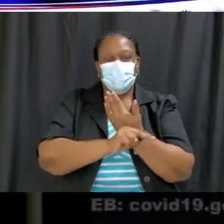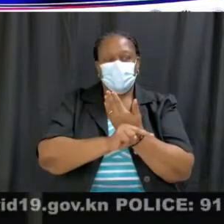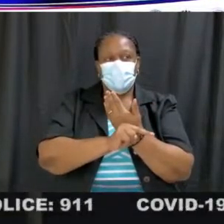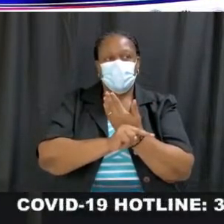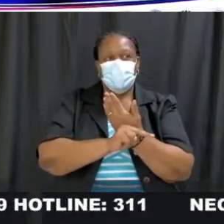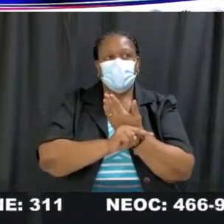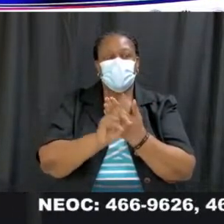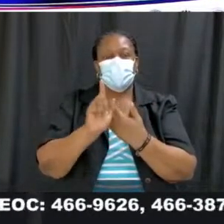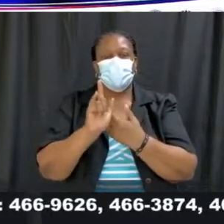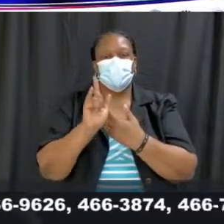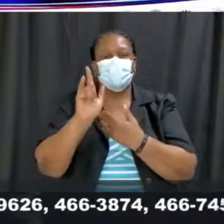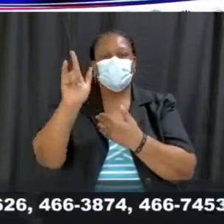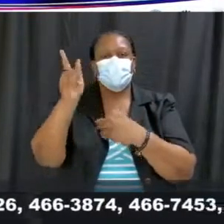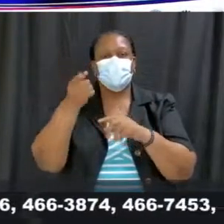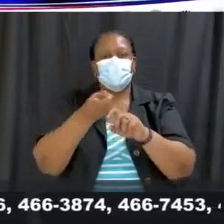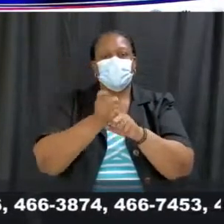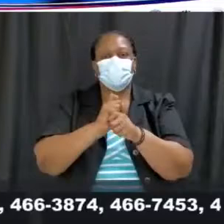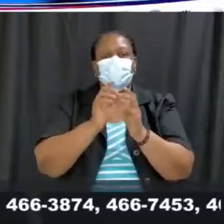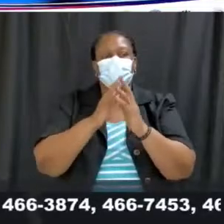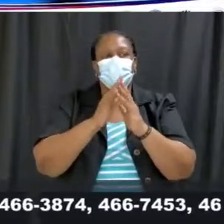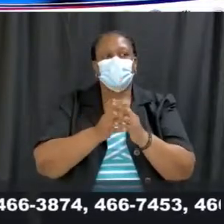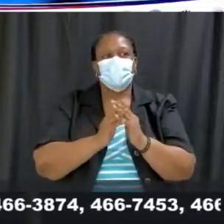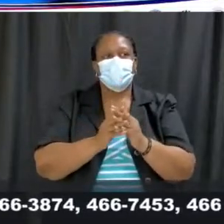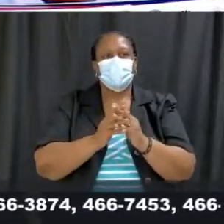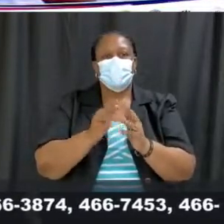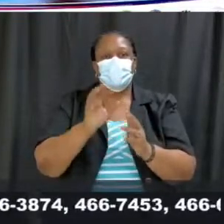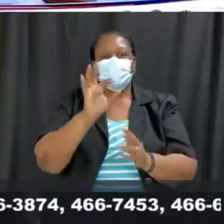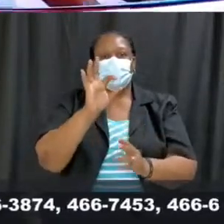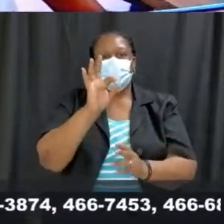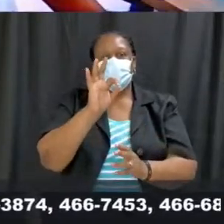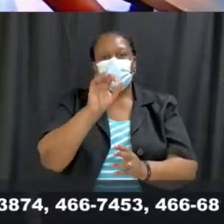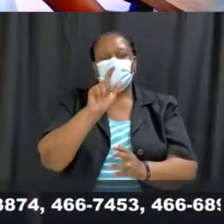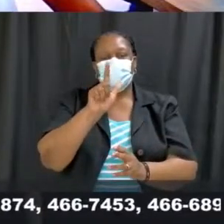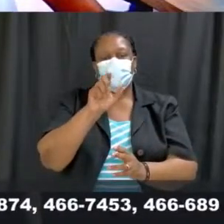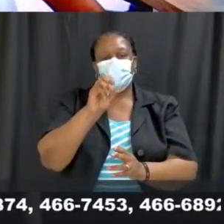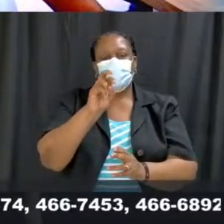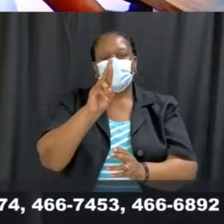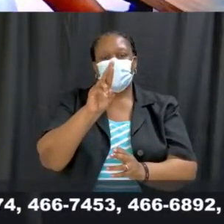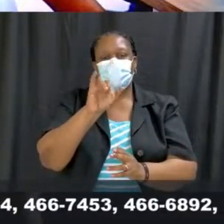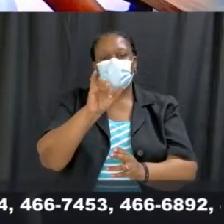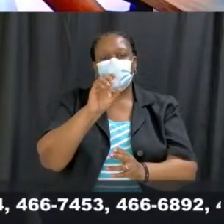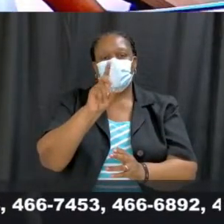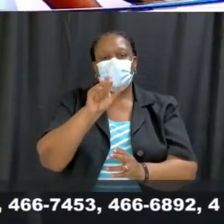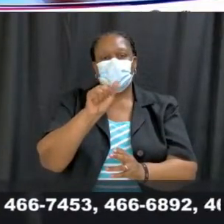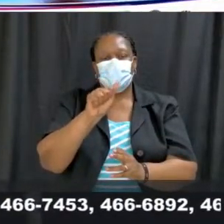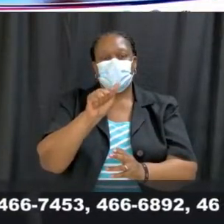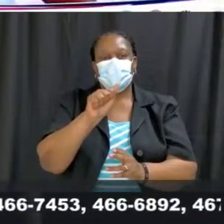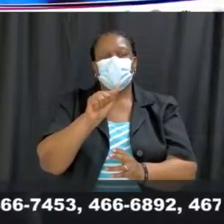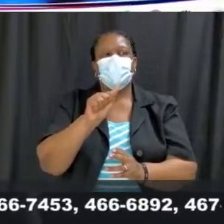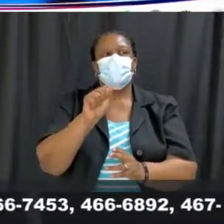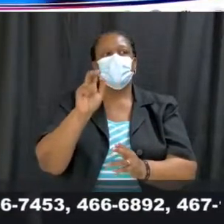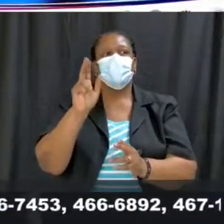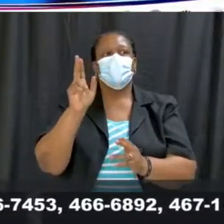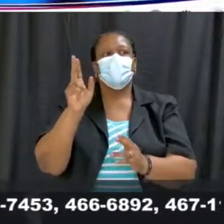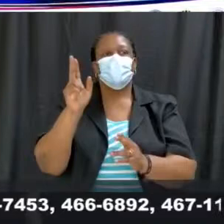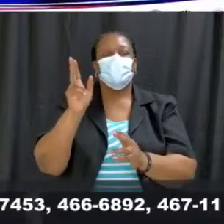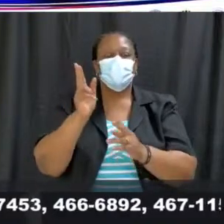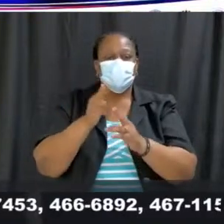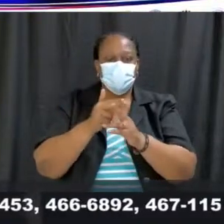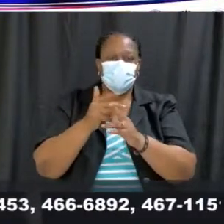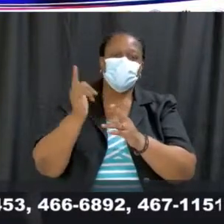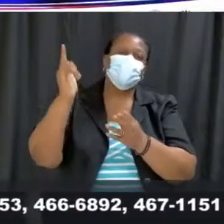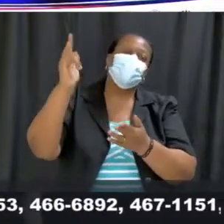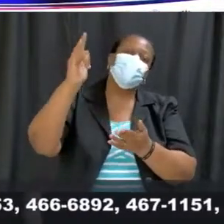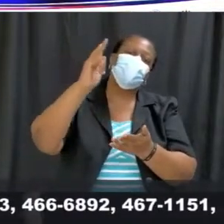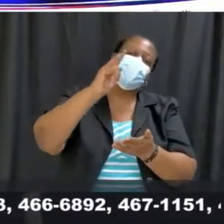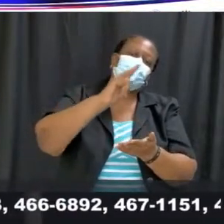daily flights out of Miami and AA beginning the 2nd of November. Why do I say this is good news? Service providers within